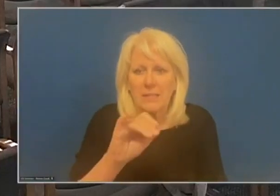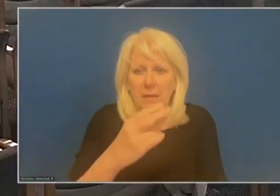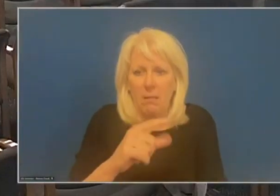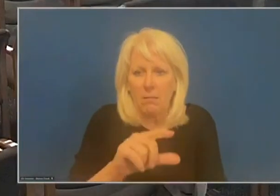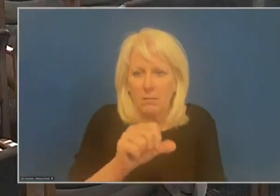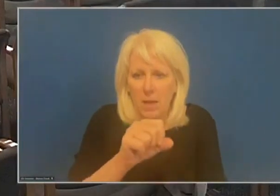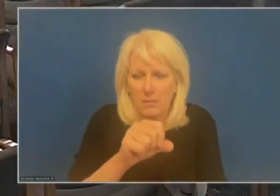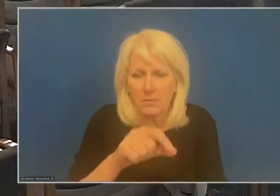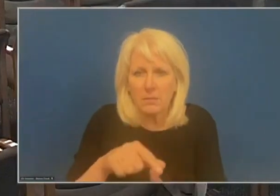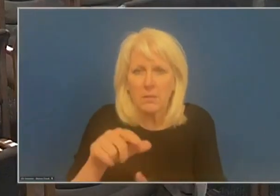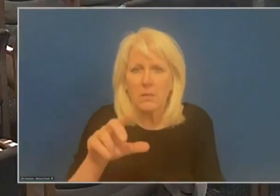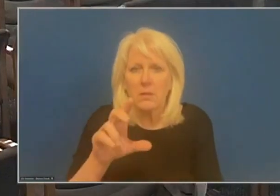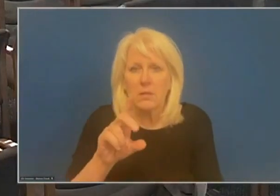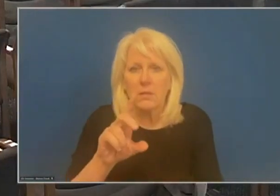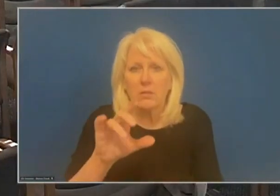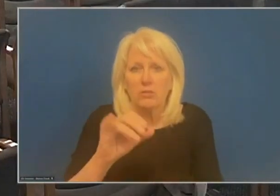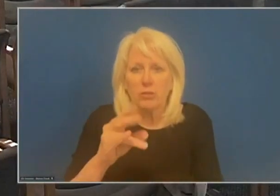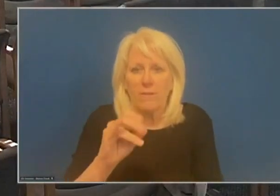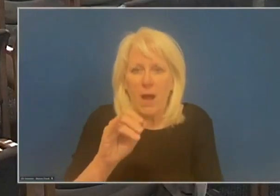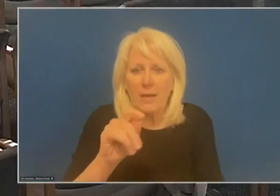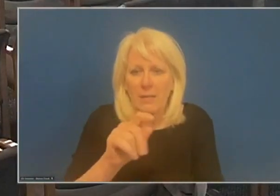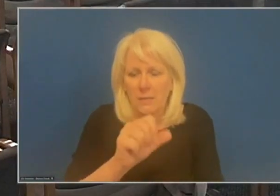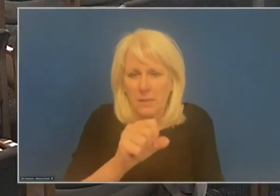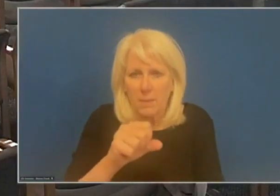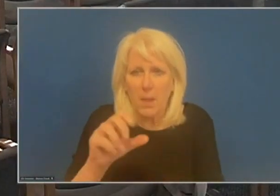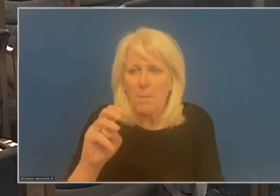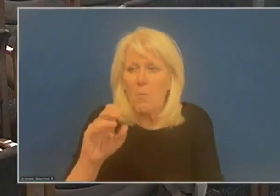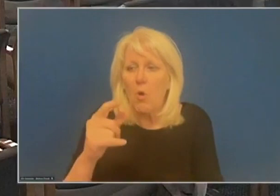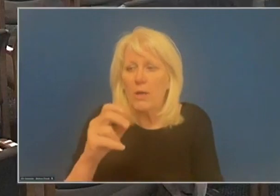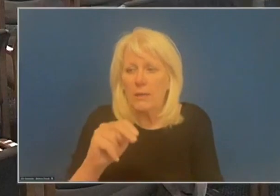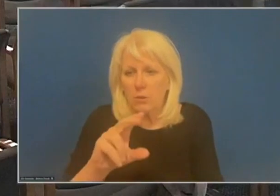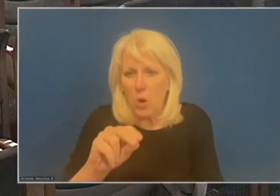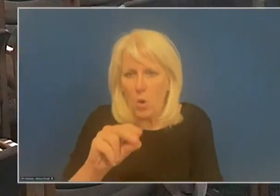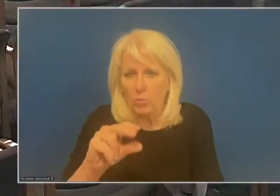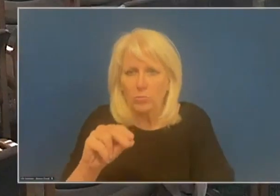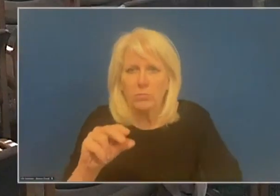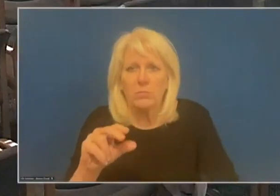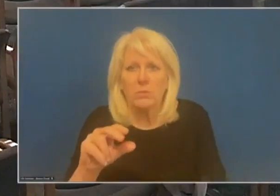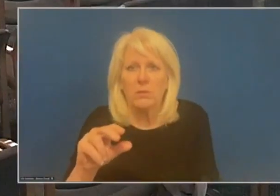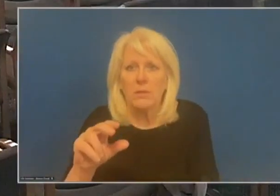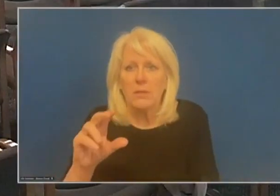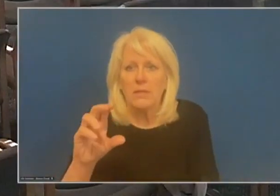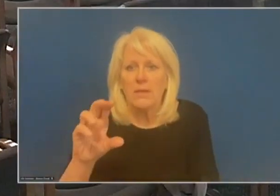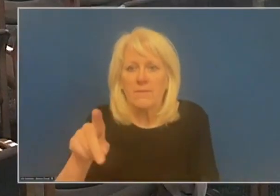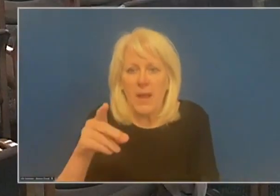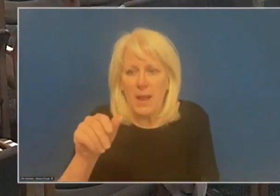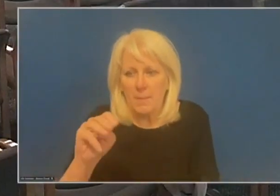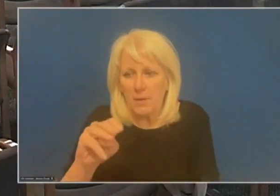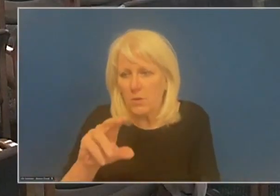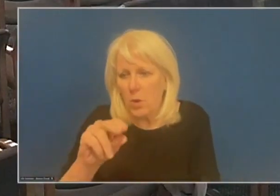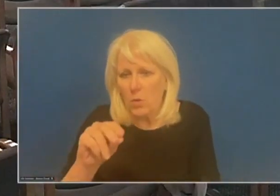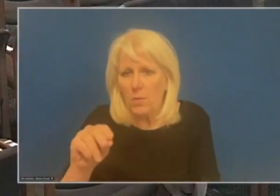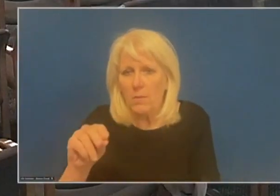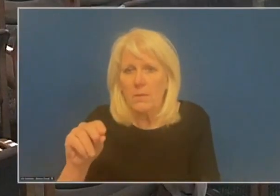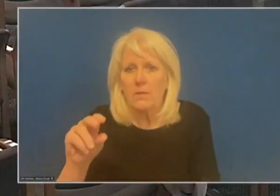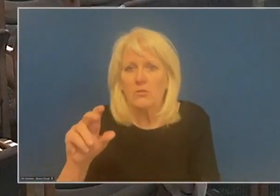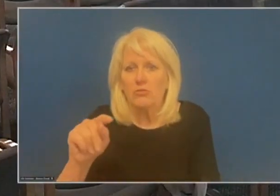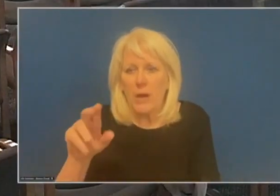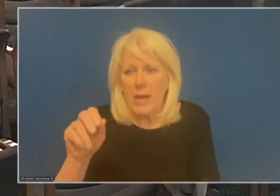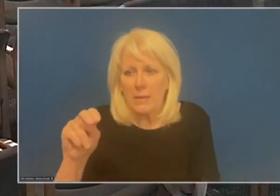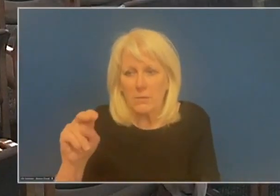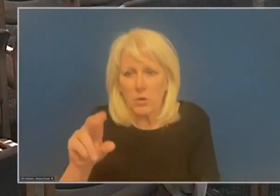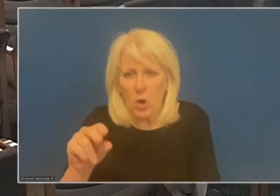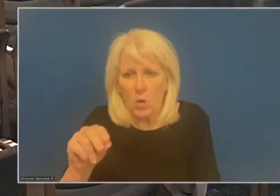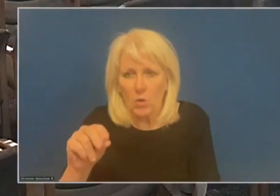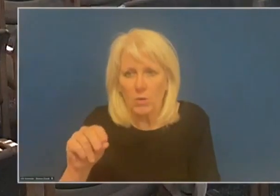Yes. Rep. Javadi. Yes. Rep. Morgan. No. Rep. Pham. No. Rep. Tran. No.